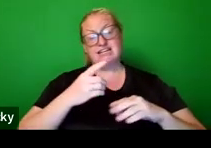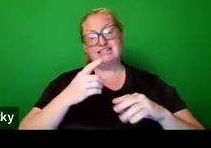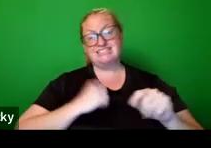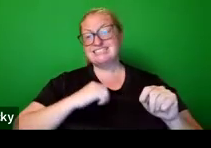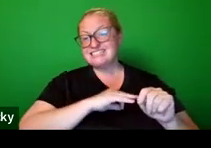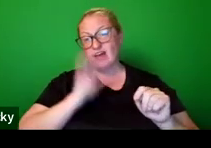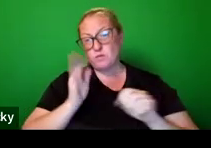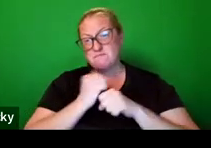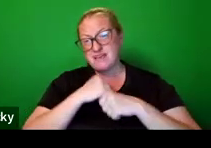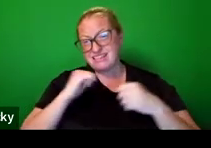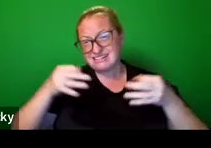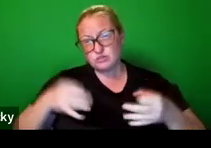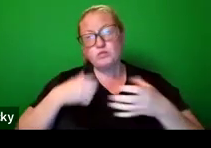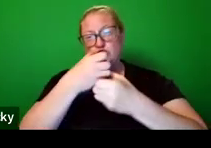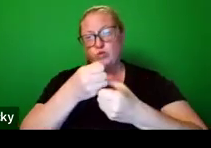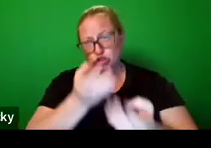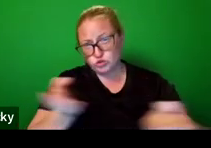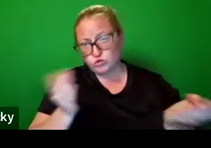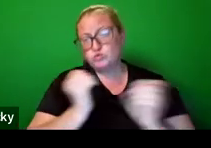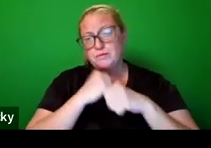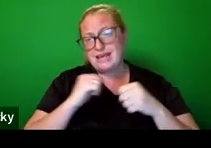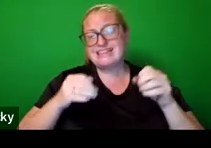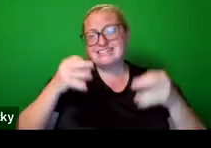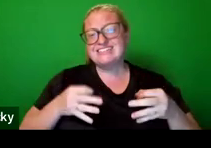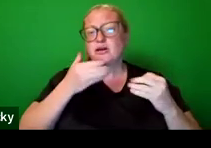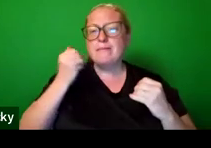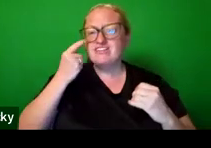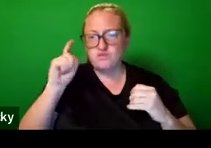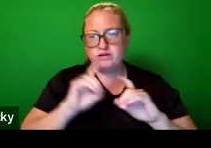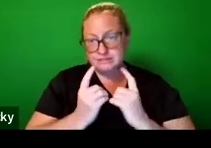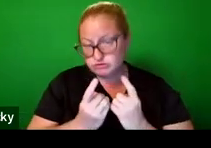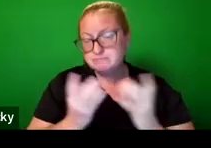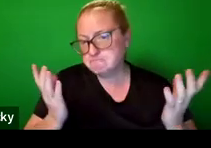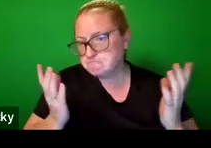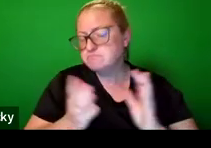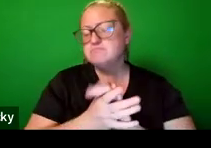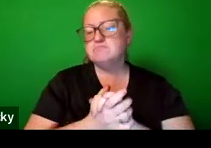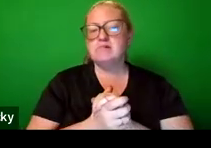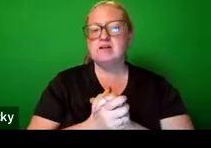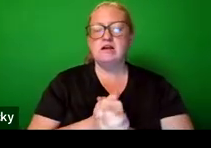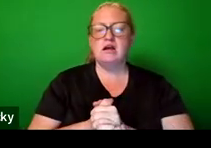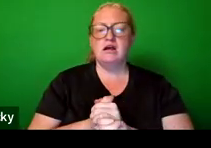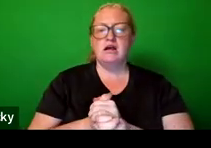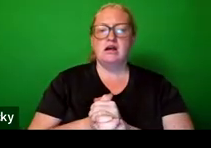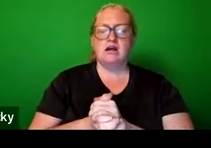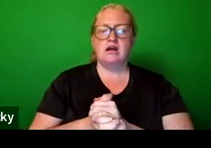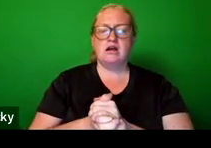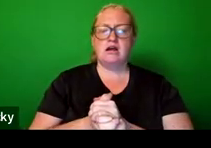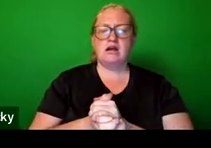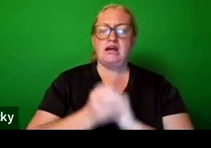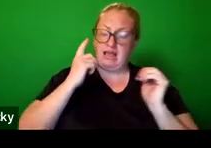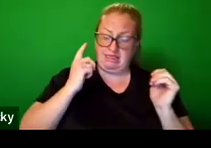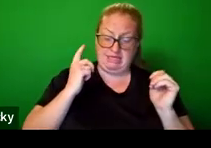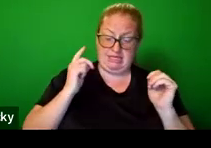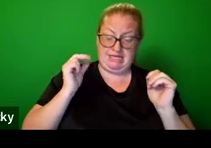make the decision that is the best for the district. I think it's it is useful to, when there is a change